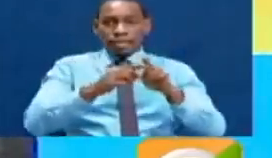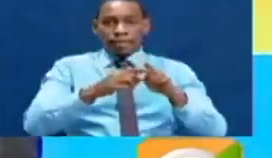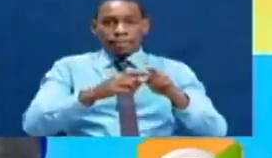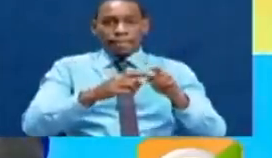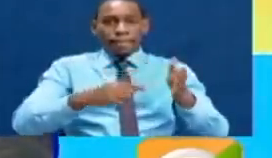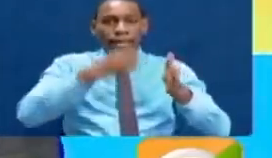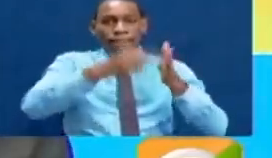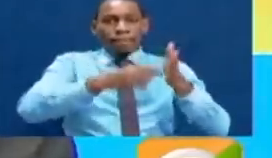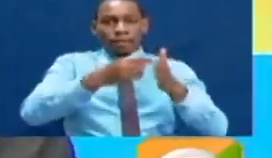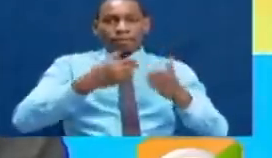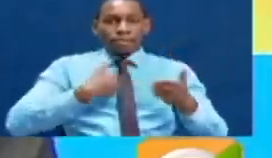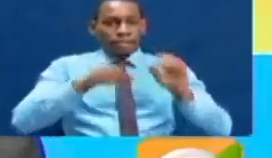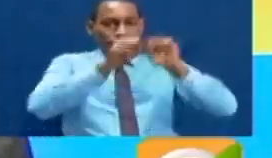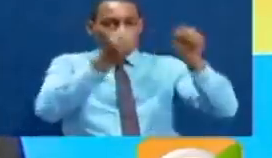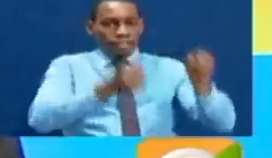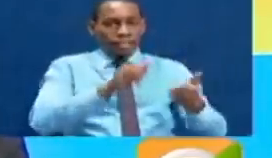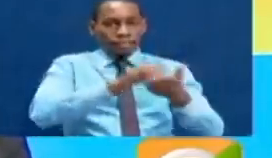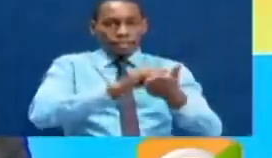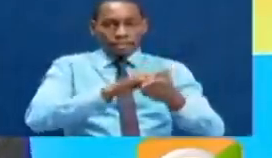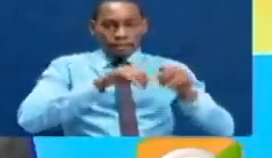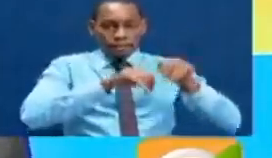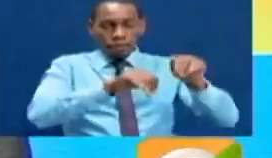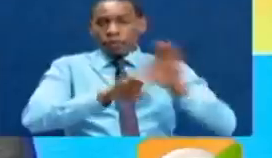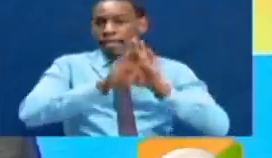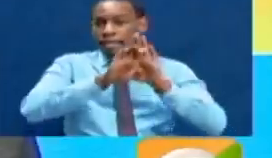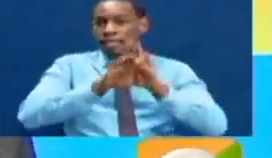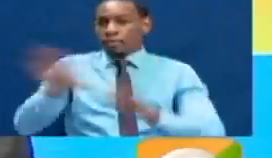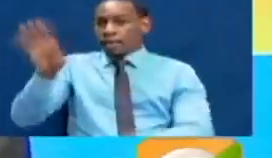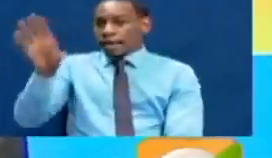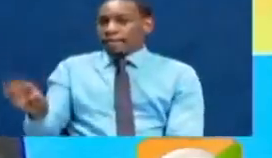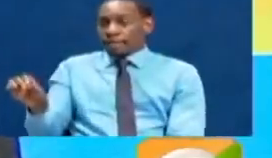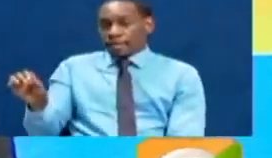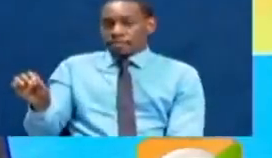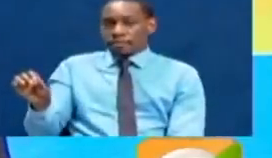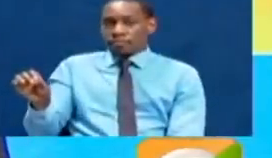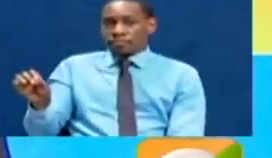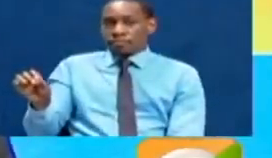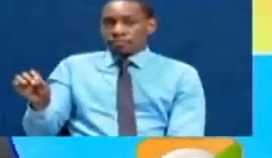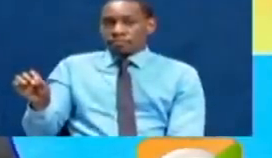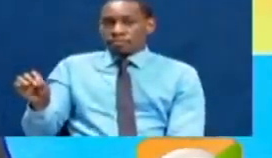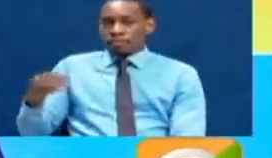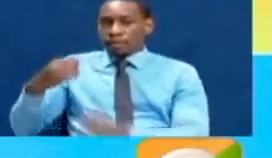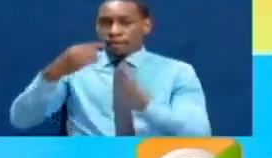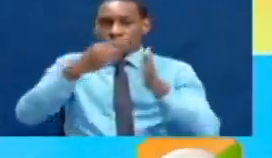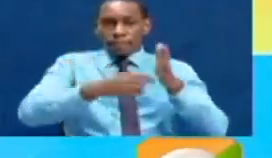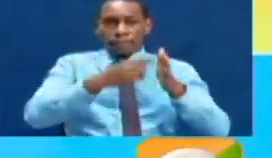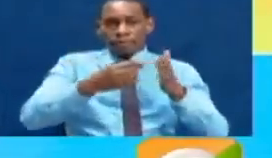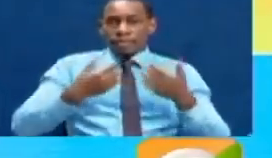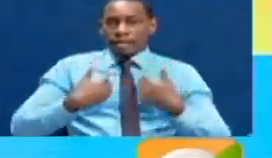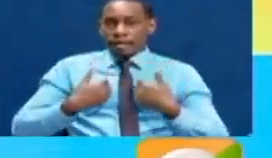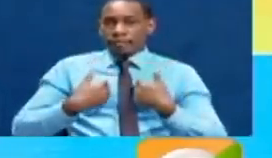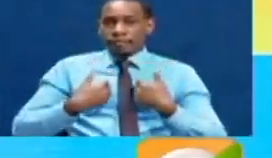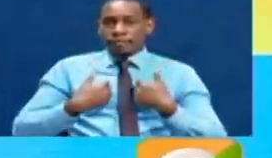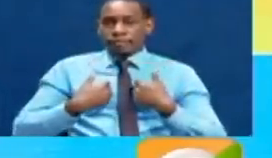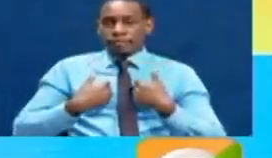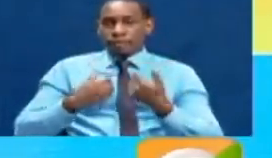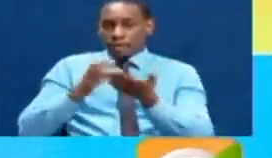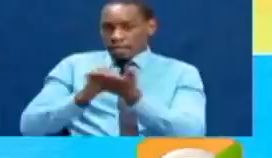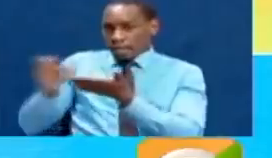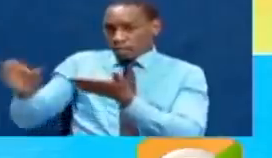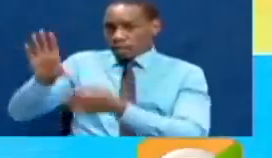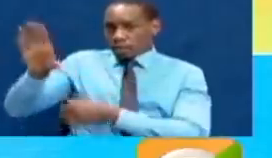manufacturers have a quota system. So you find that, for example, in Africa, some of these big manufacturers have a quota that they release